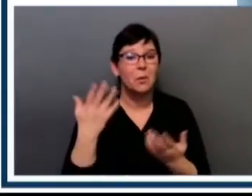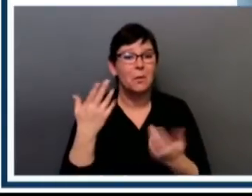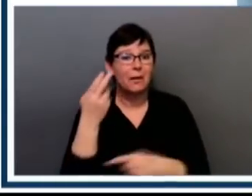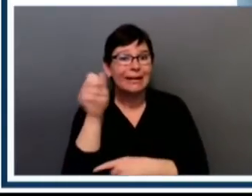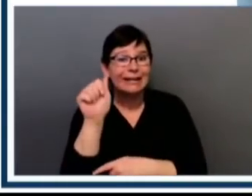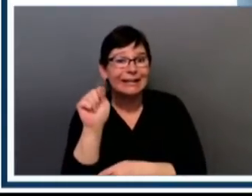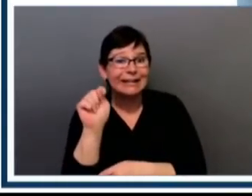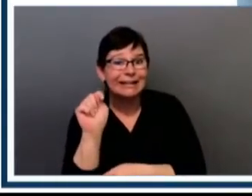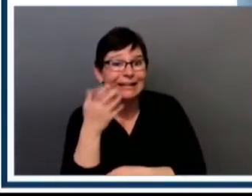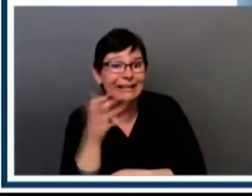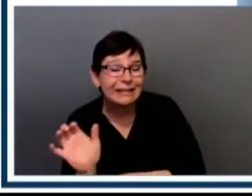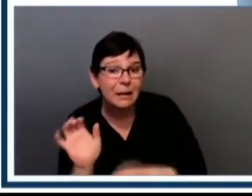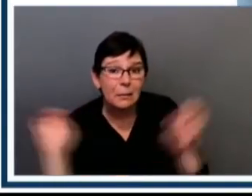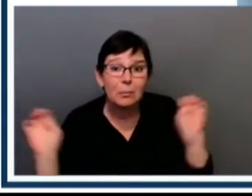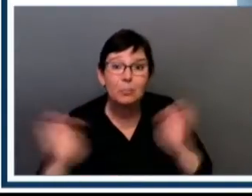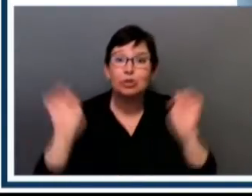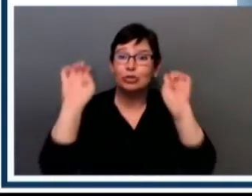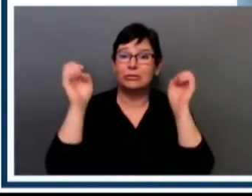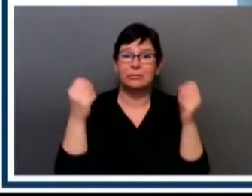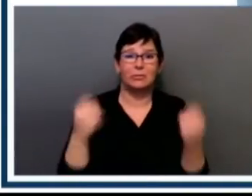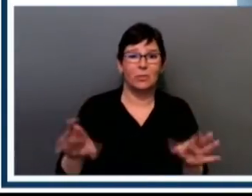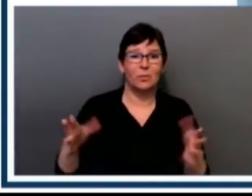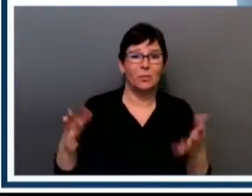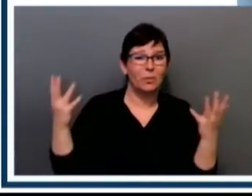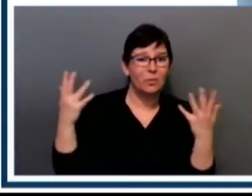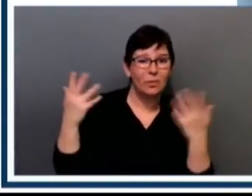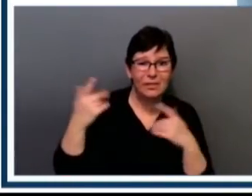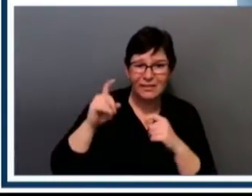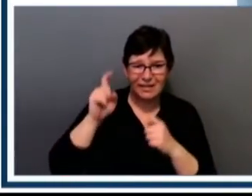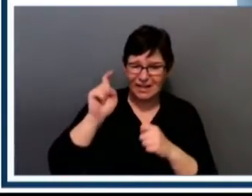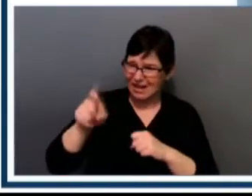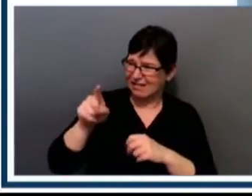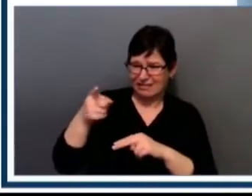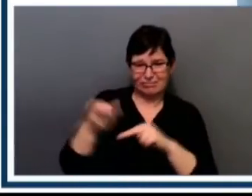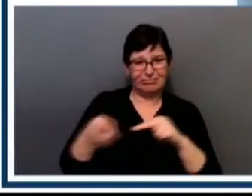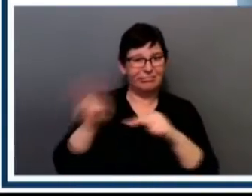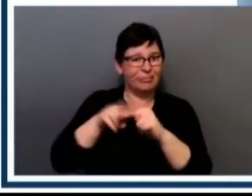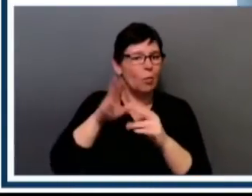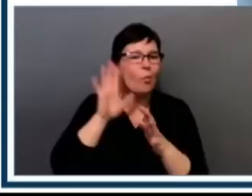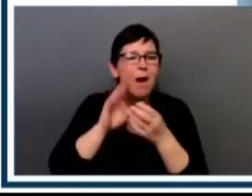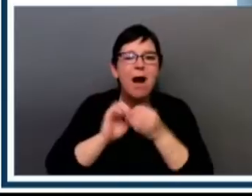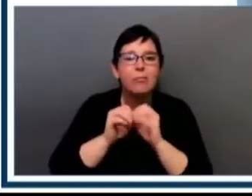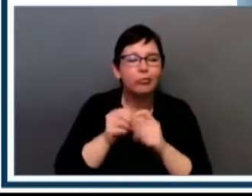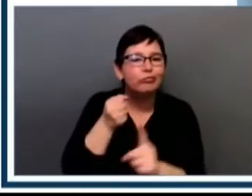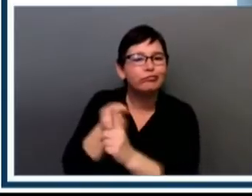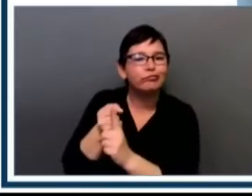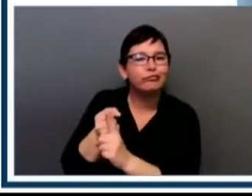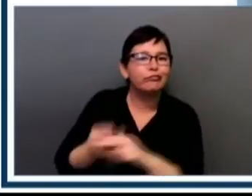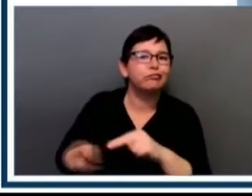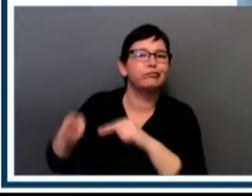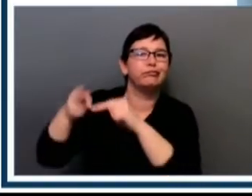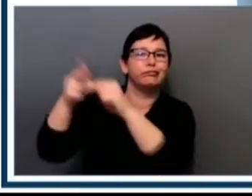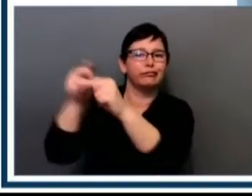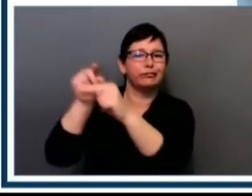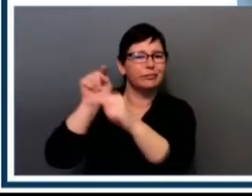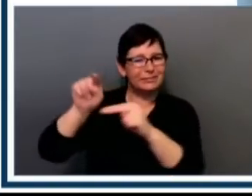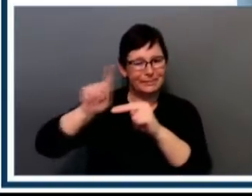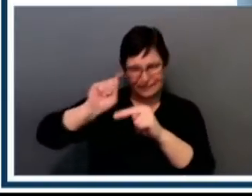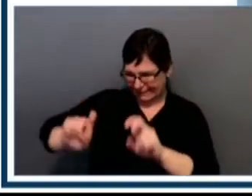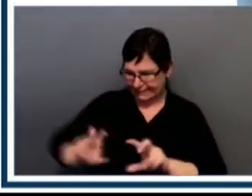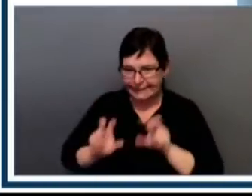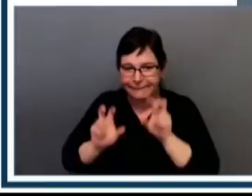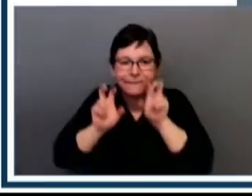flexibility and more surge capacity as events that create health issues happen in